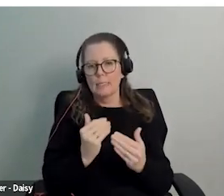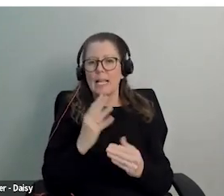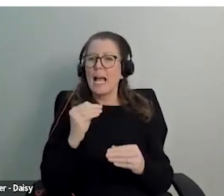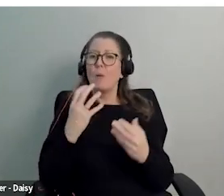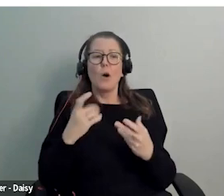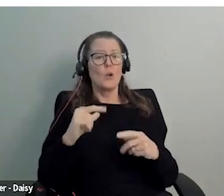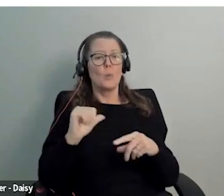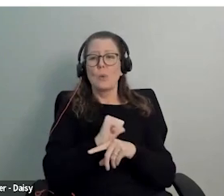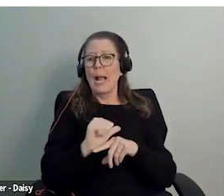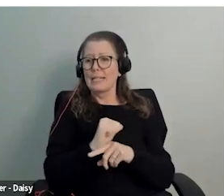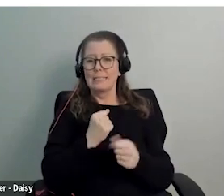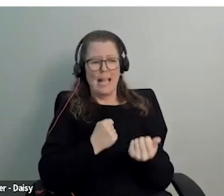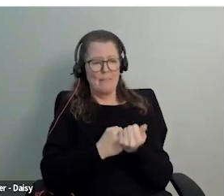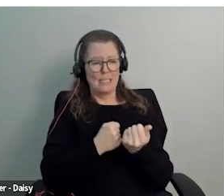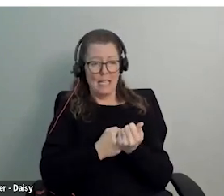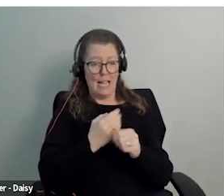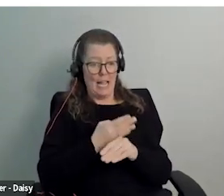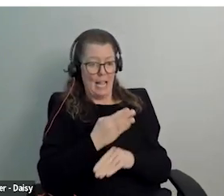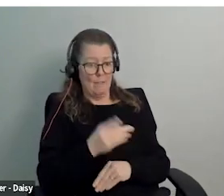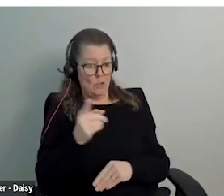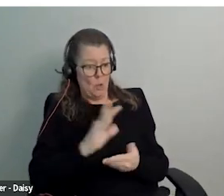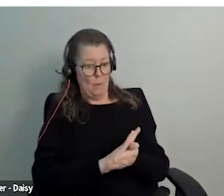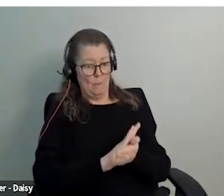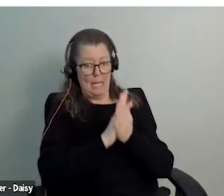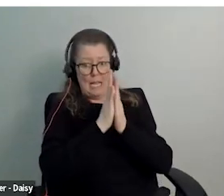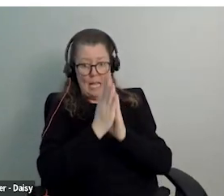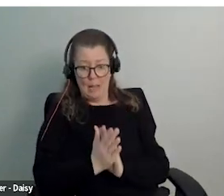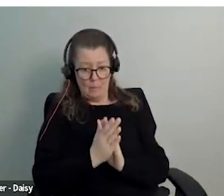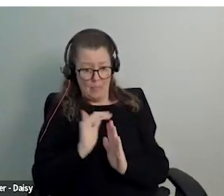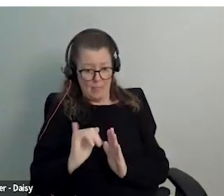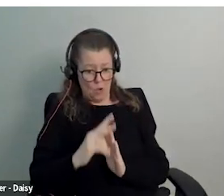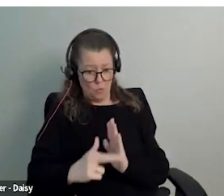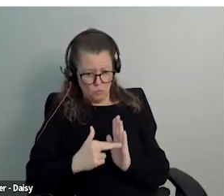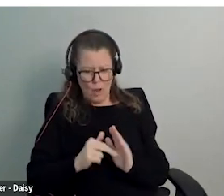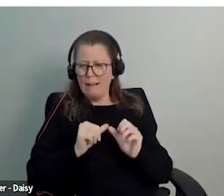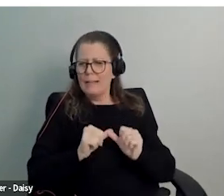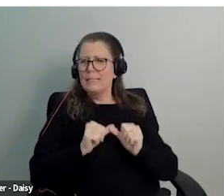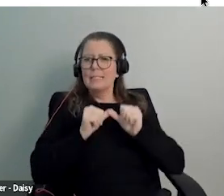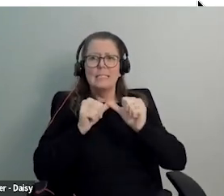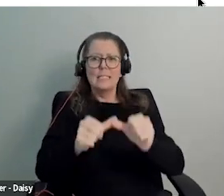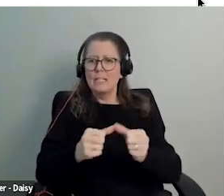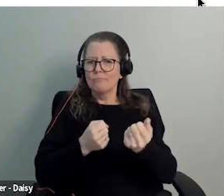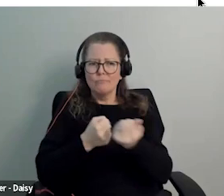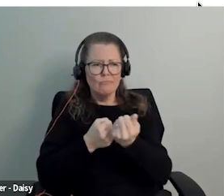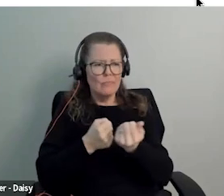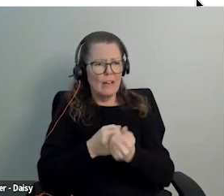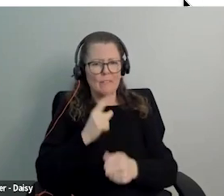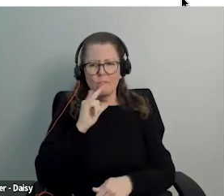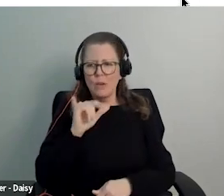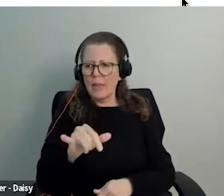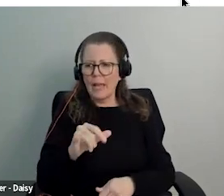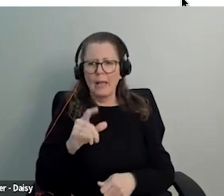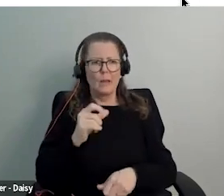advocacy beyond hiring. Once you're in a role, continue advocating for career advancement opportunities, workplace